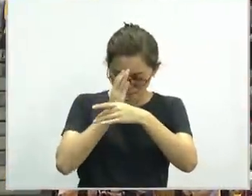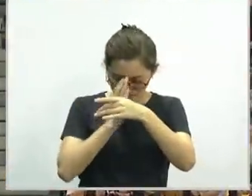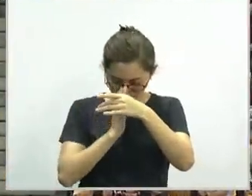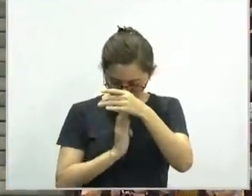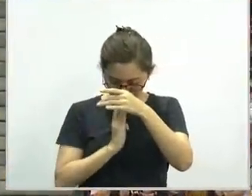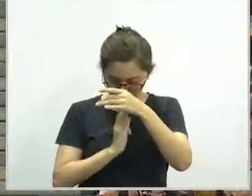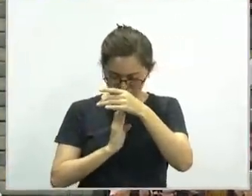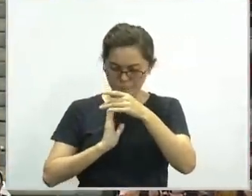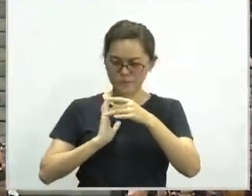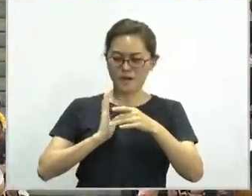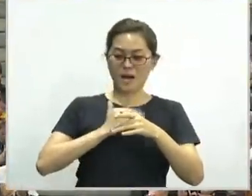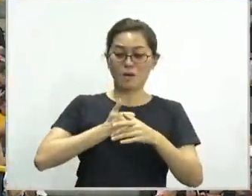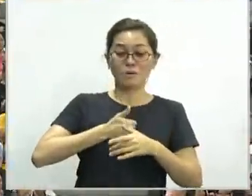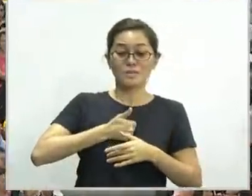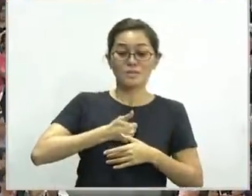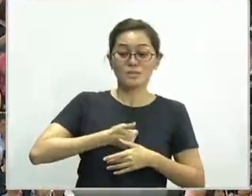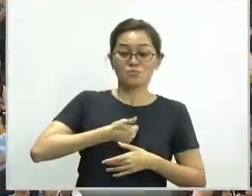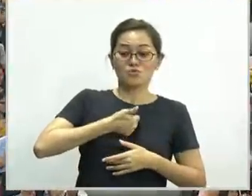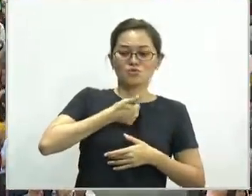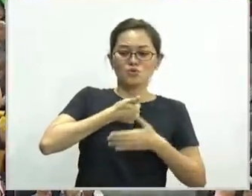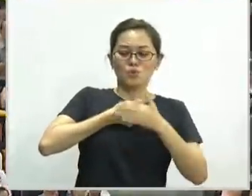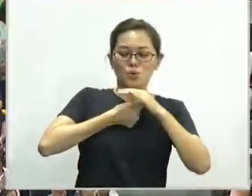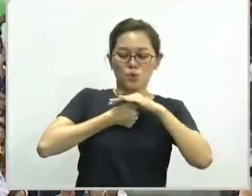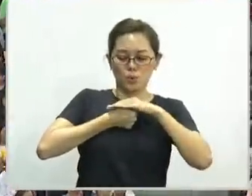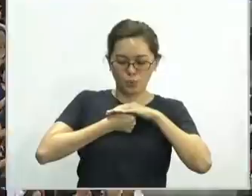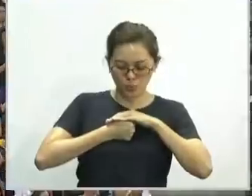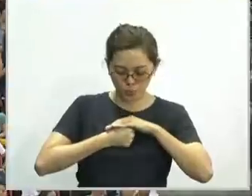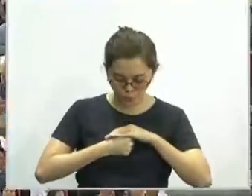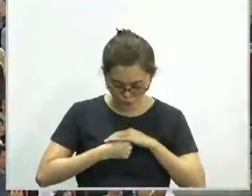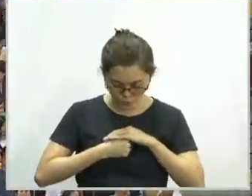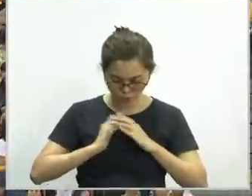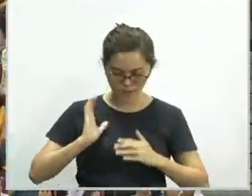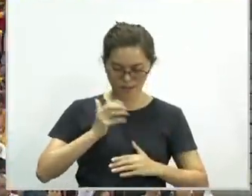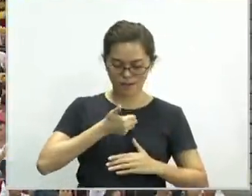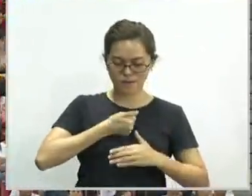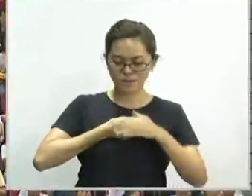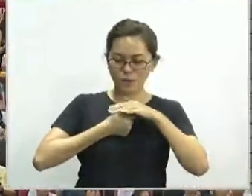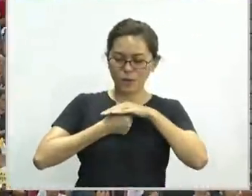humble our pride, and humble ourselves,